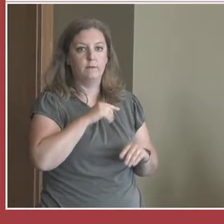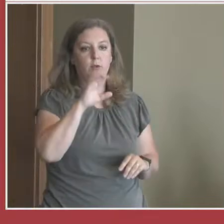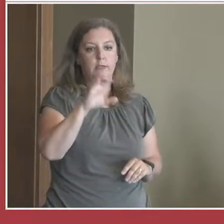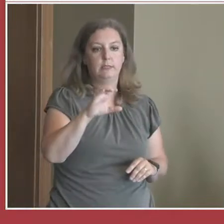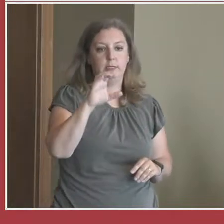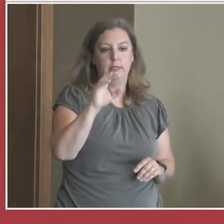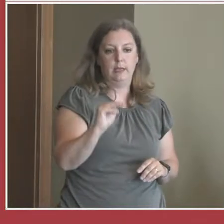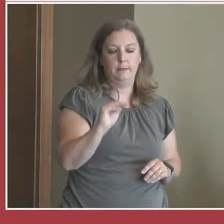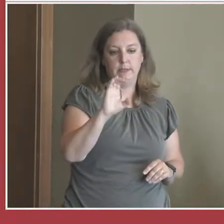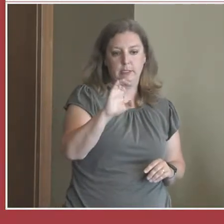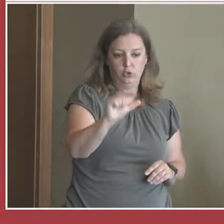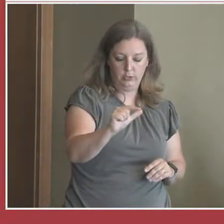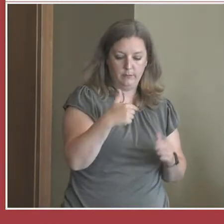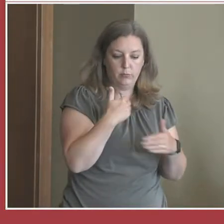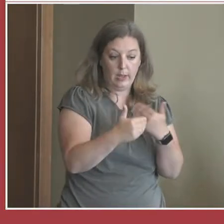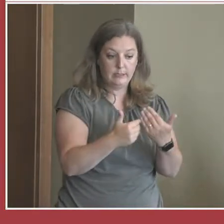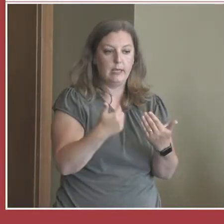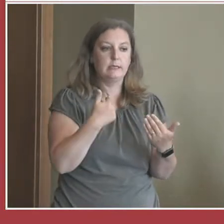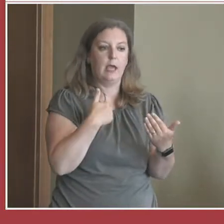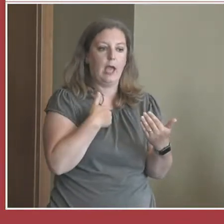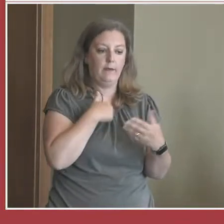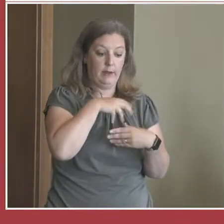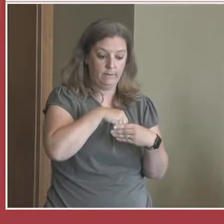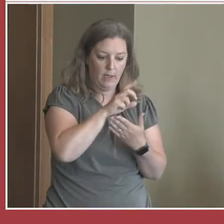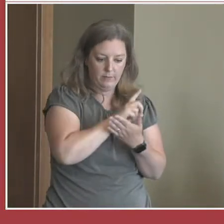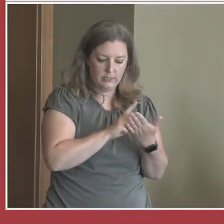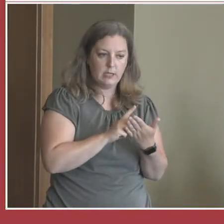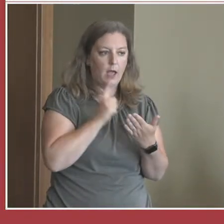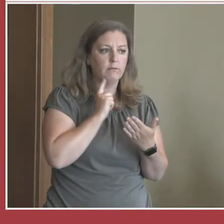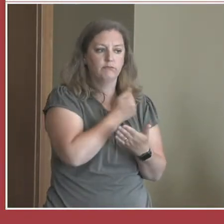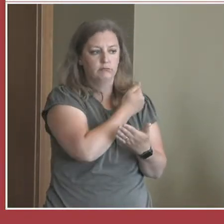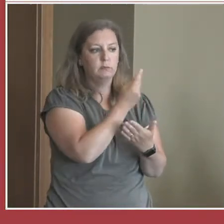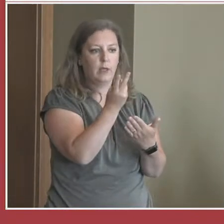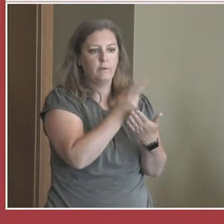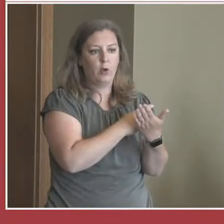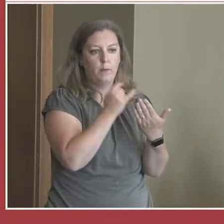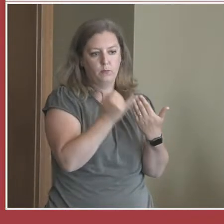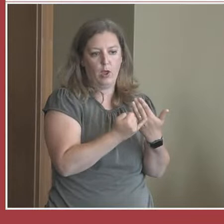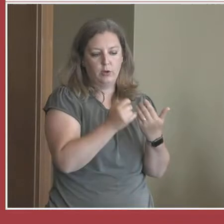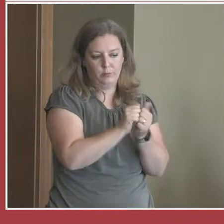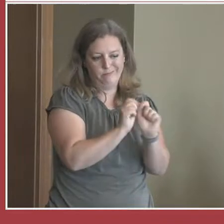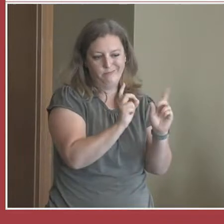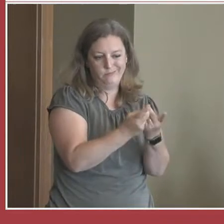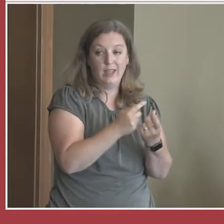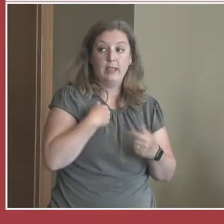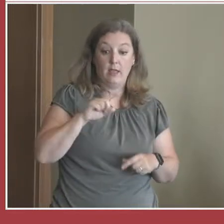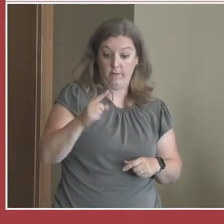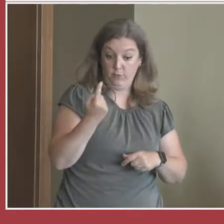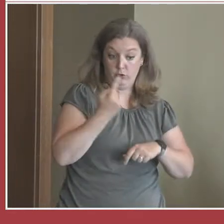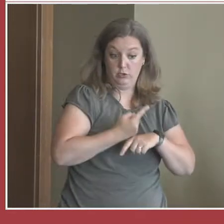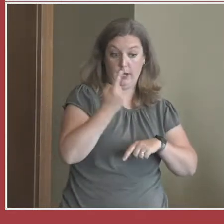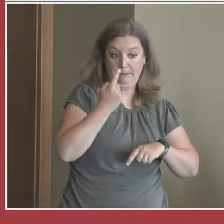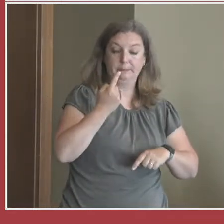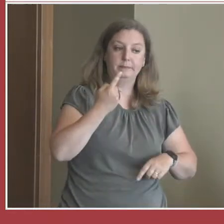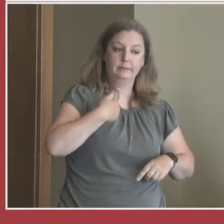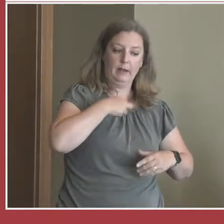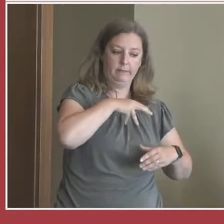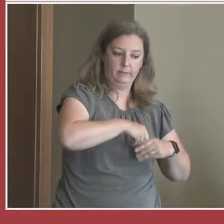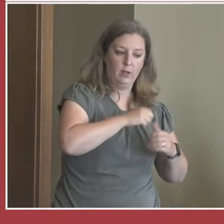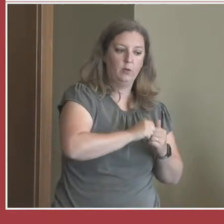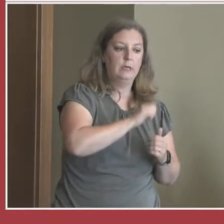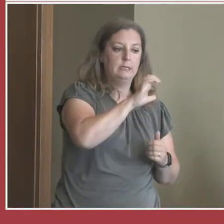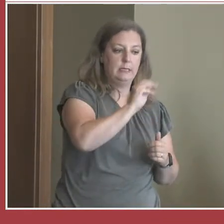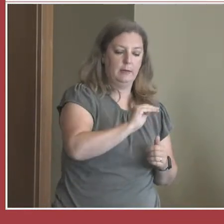CMGC process because I've been involved in design for a number of projects for the district. This is the first time that I've been involved